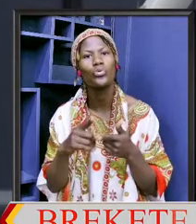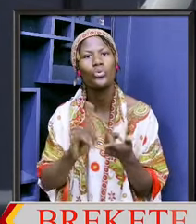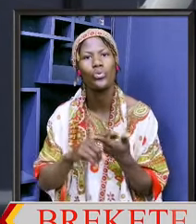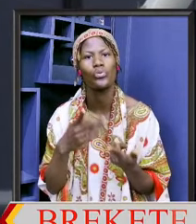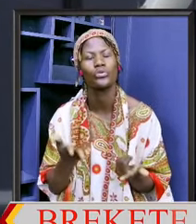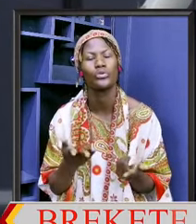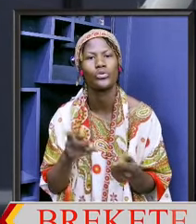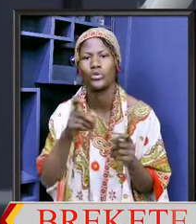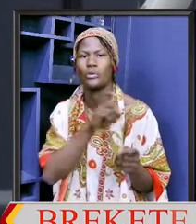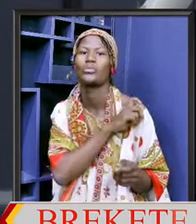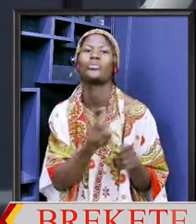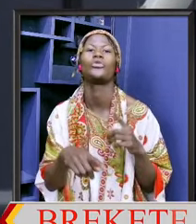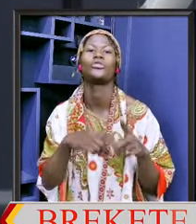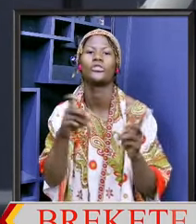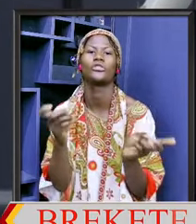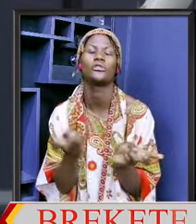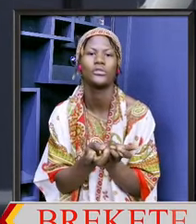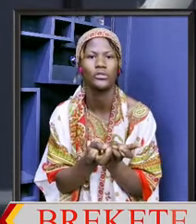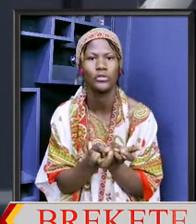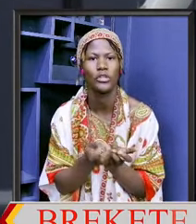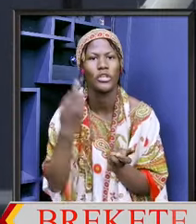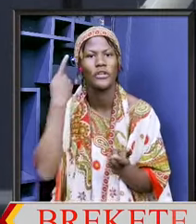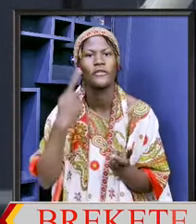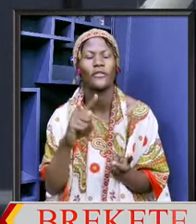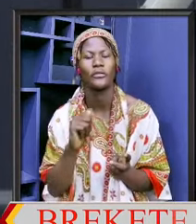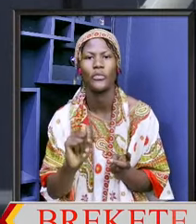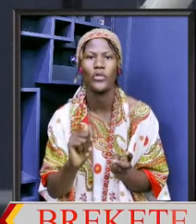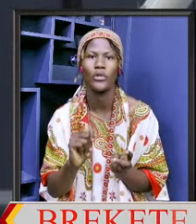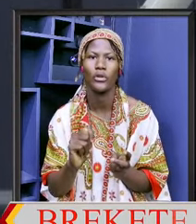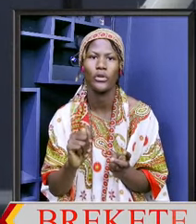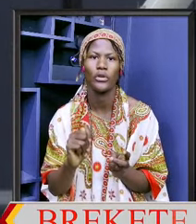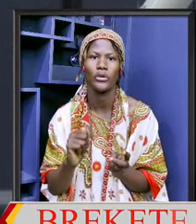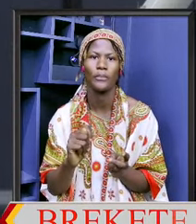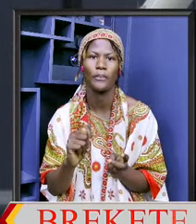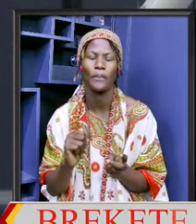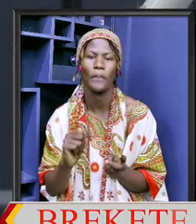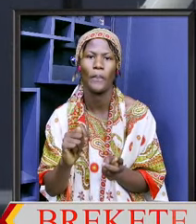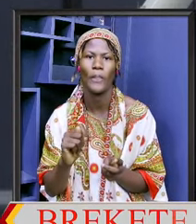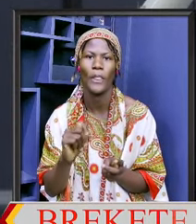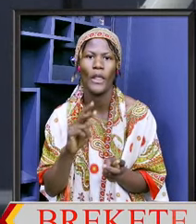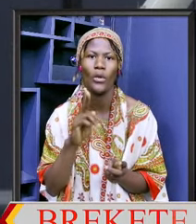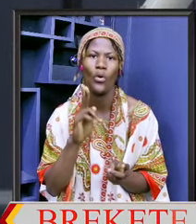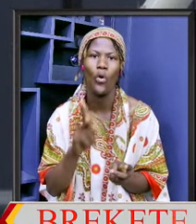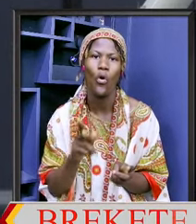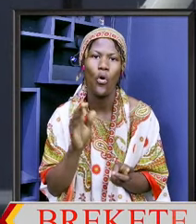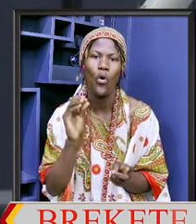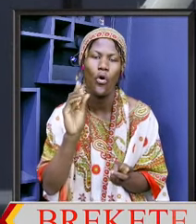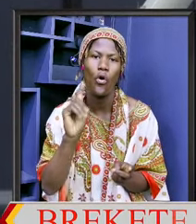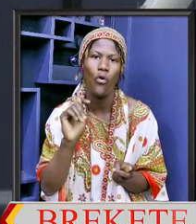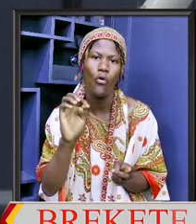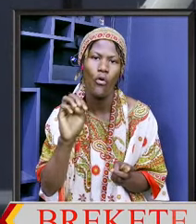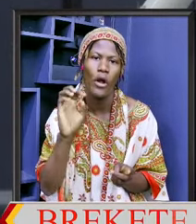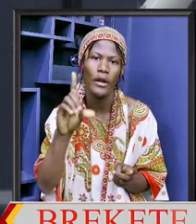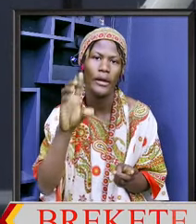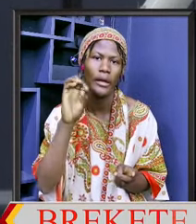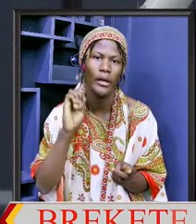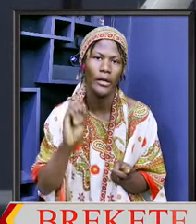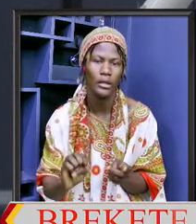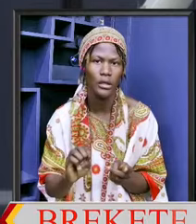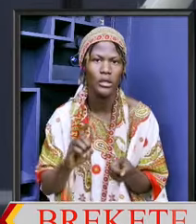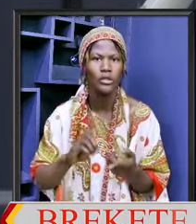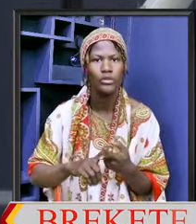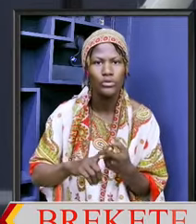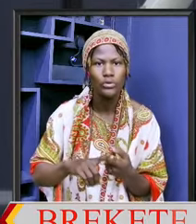station from the hotel where they see the brother go reach like how many minutes? 1 minute, 2 minutes? He say about 30 minutes. I